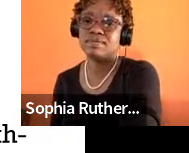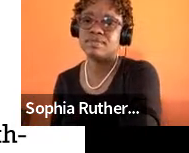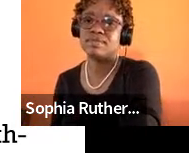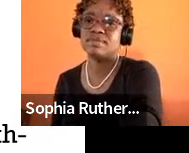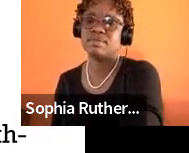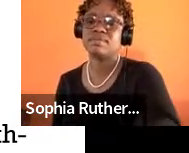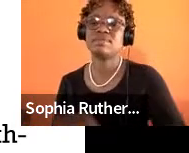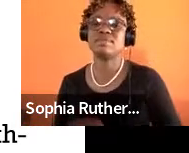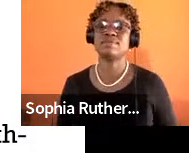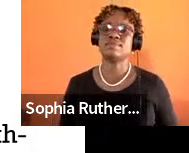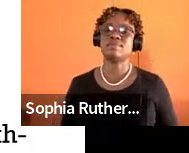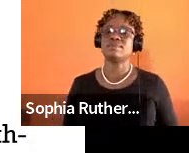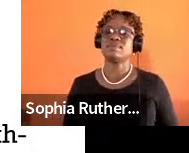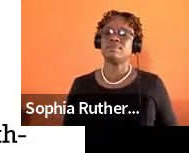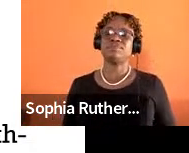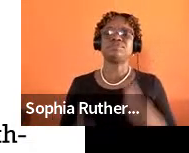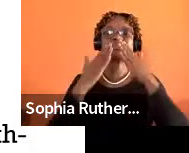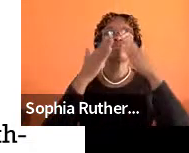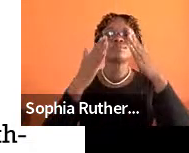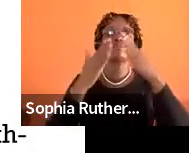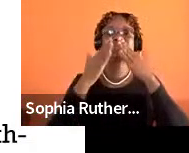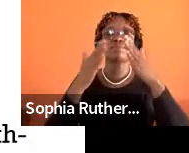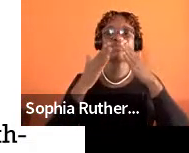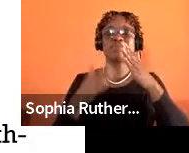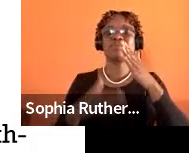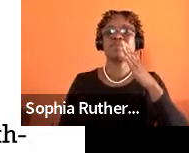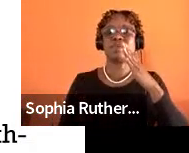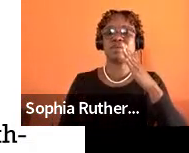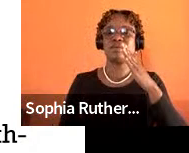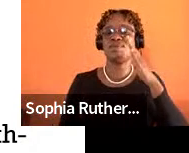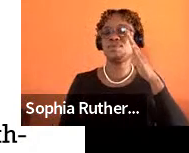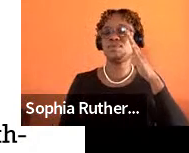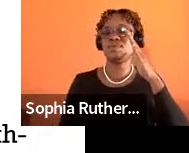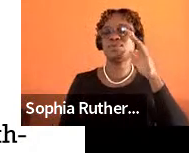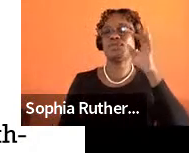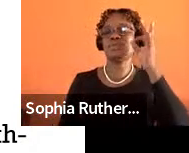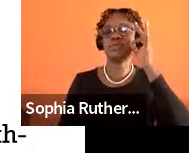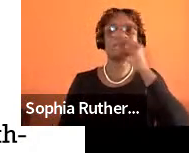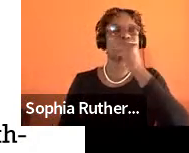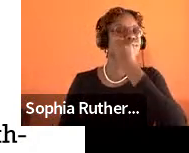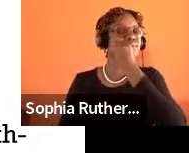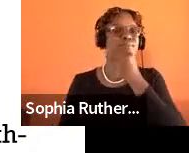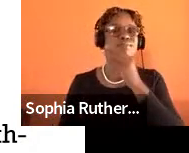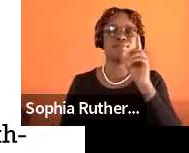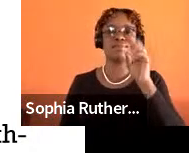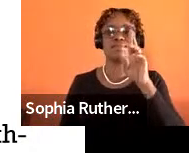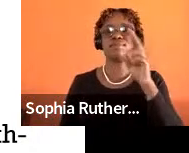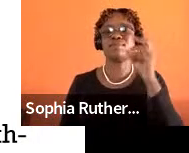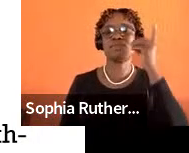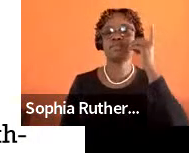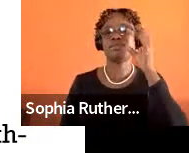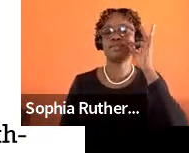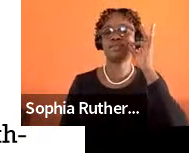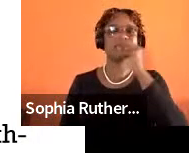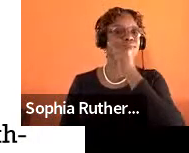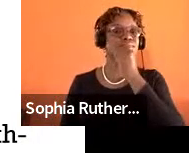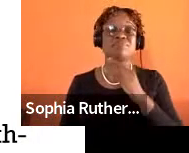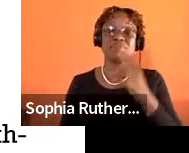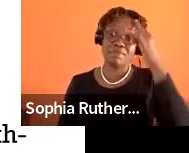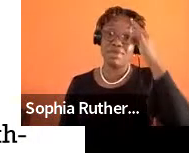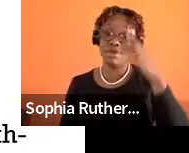Thank you very much, Dr. Morris. I think you have just gotten a new